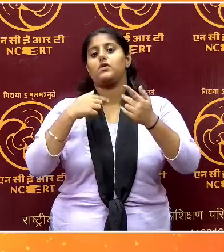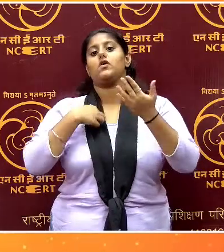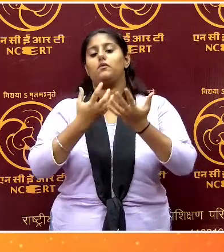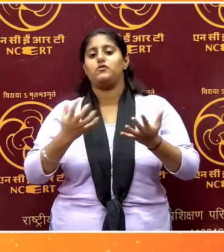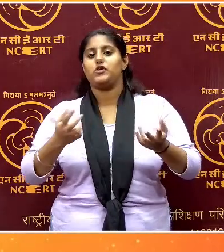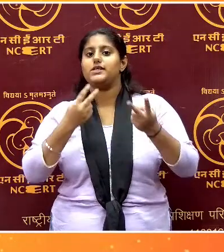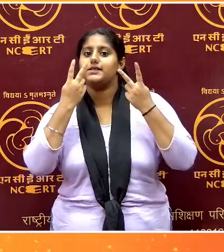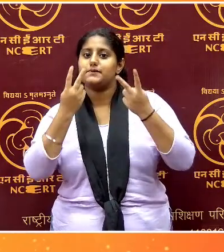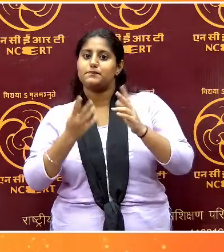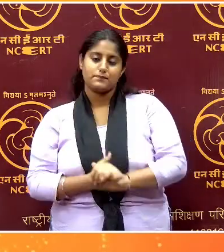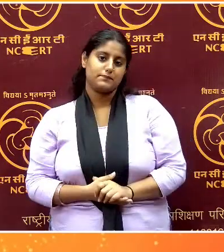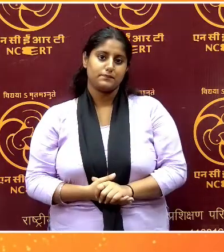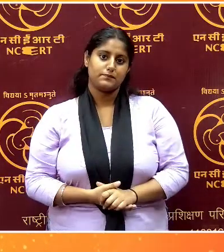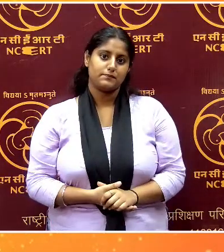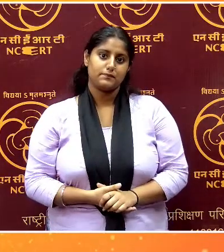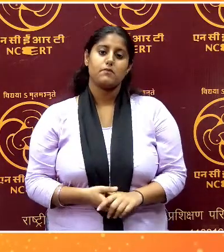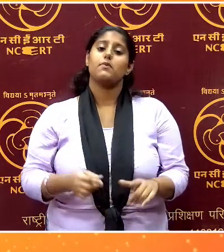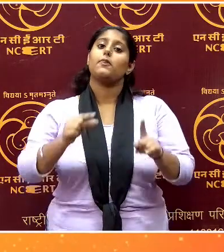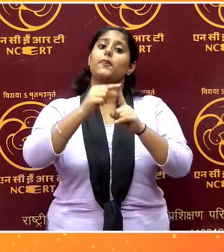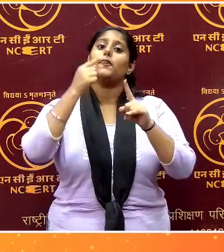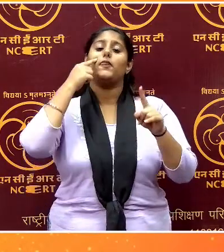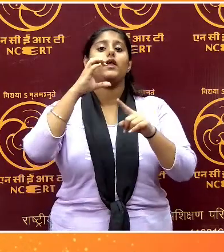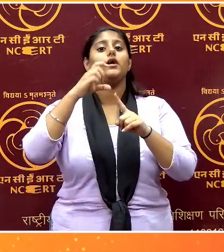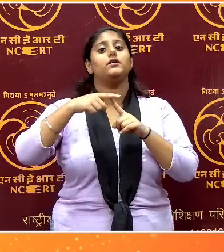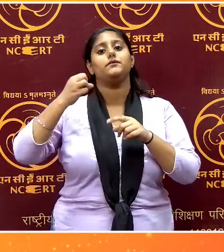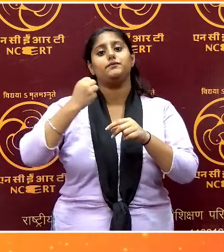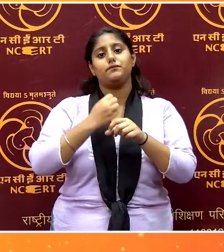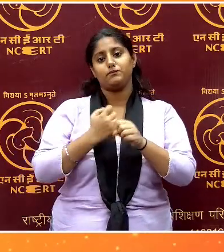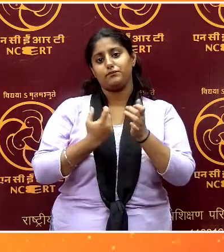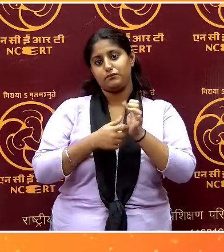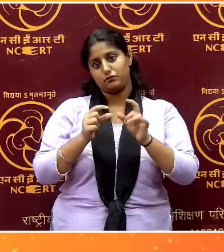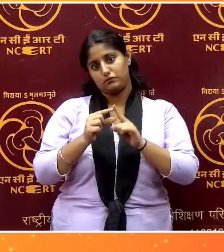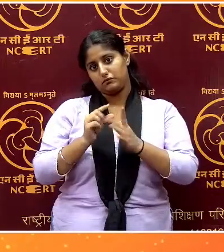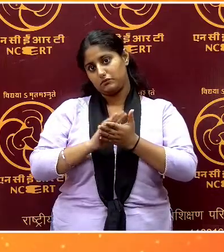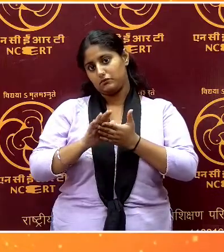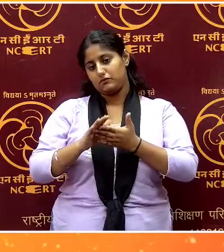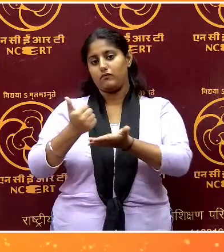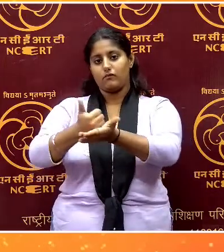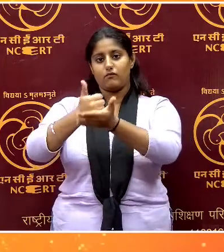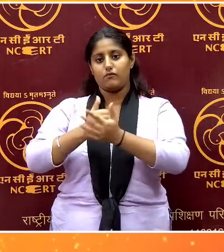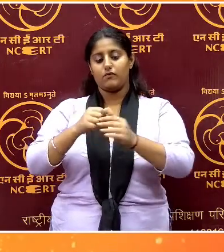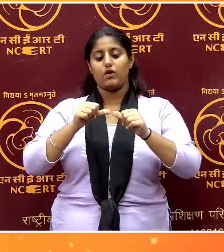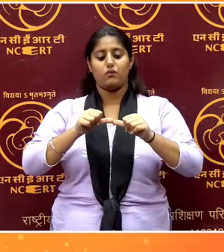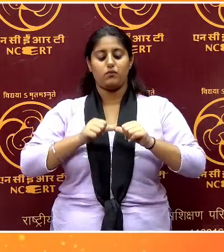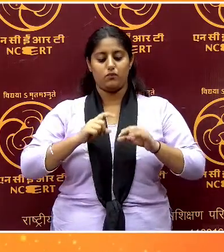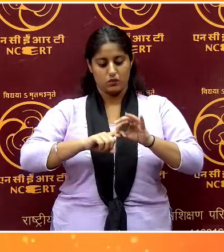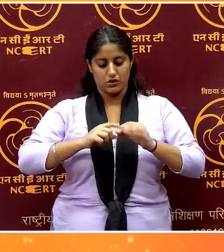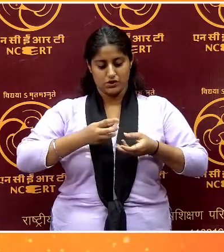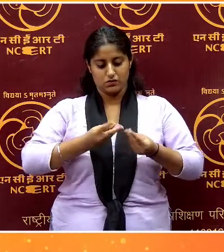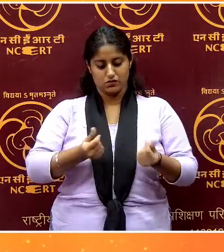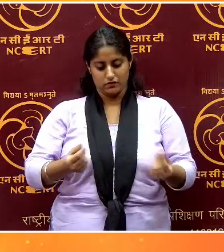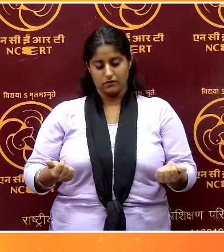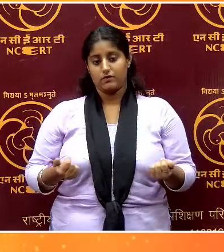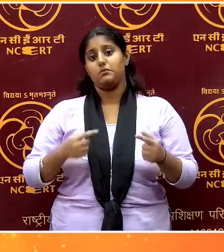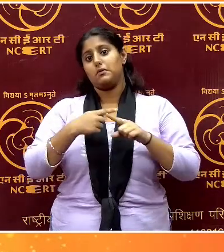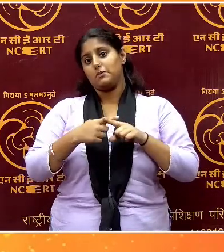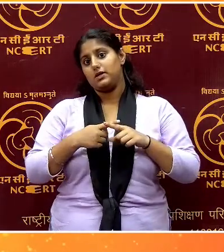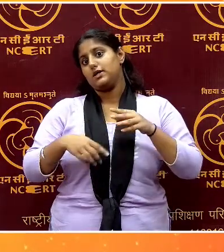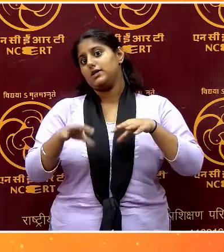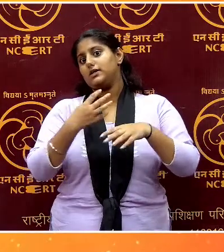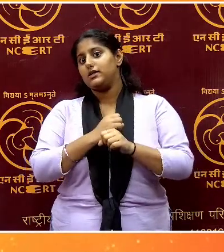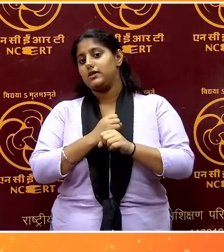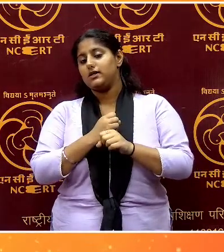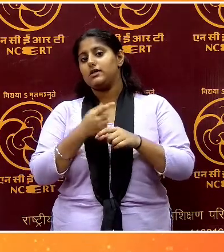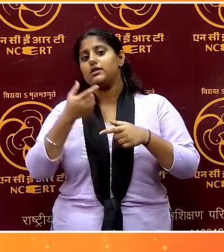objects, right? Pictographs can also help us answer questions and make inferences. Inferences means